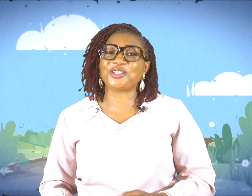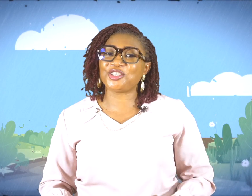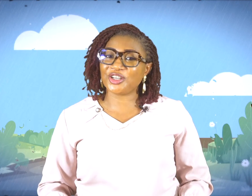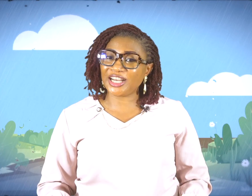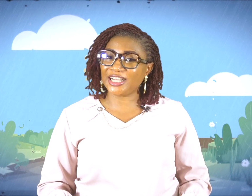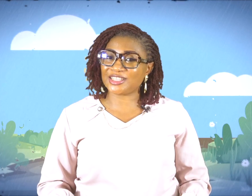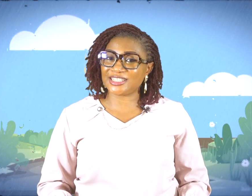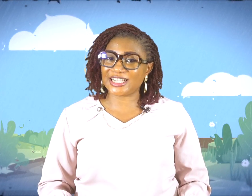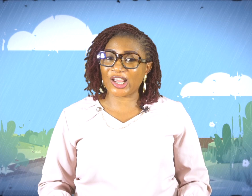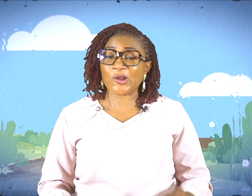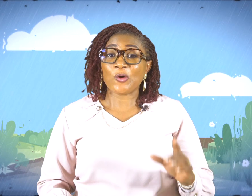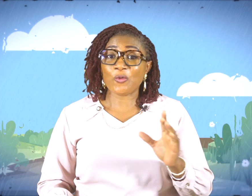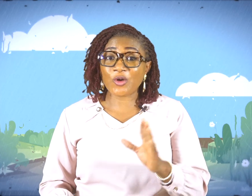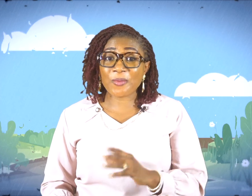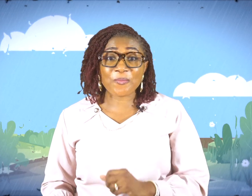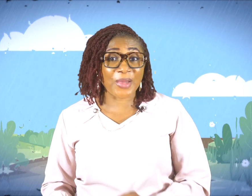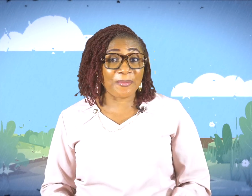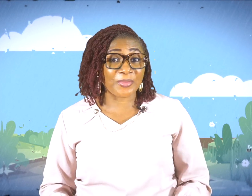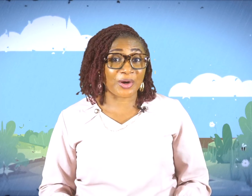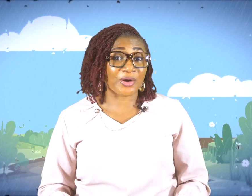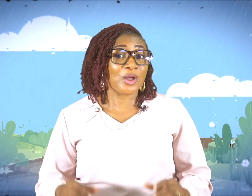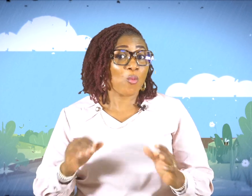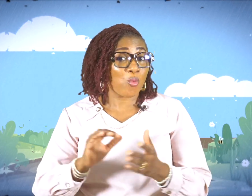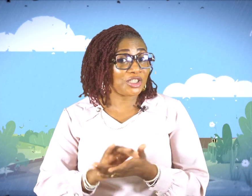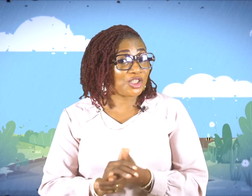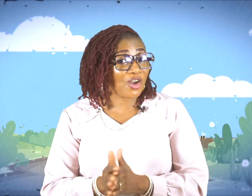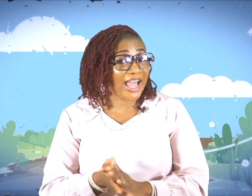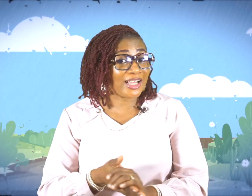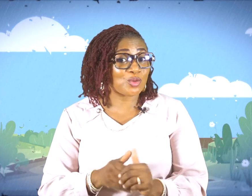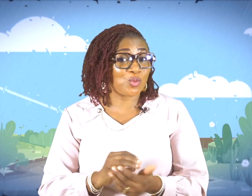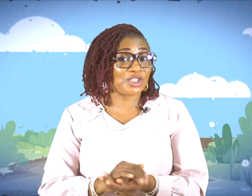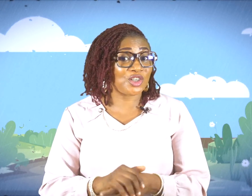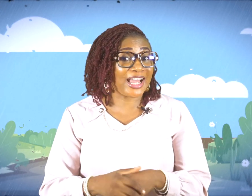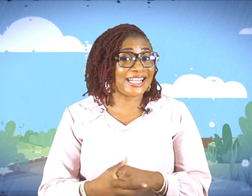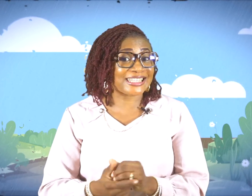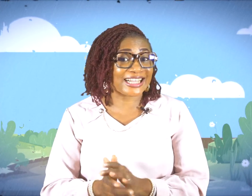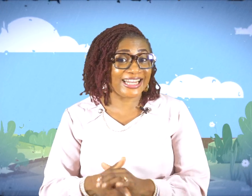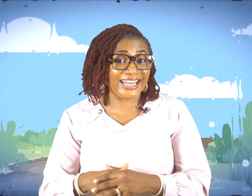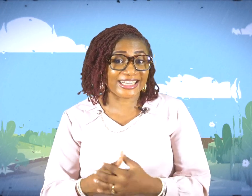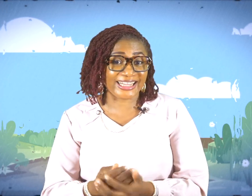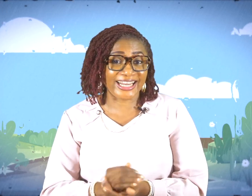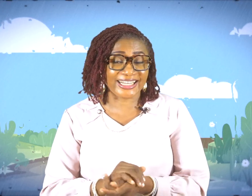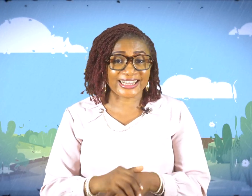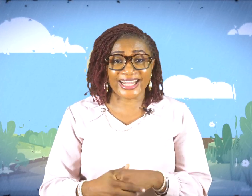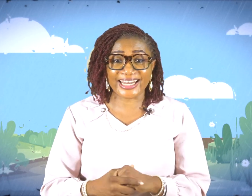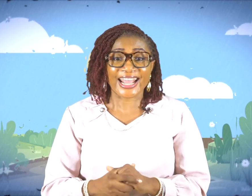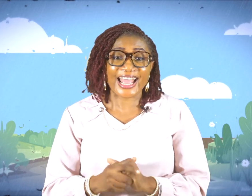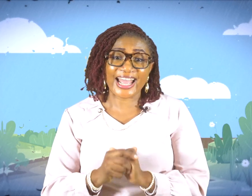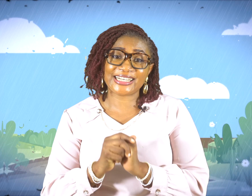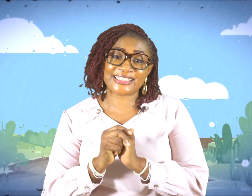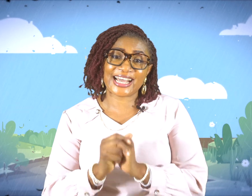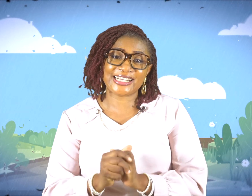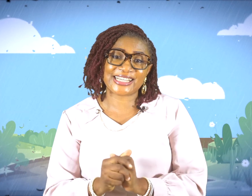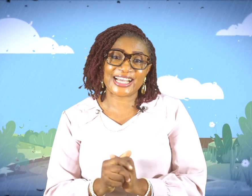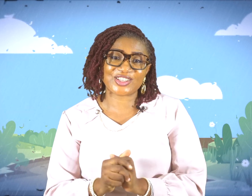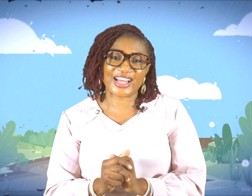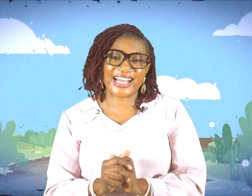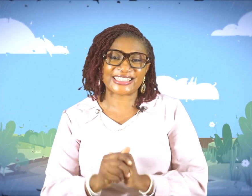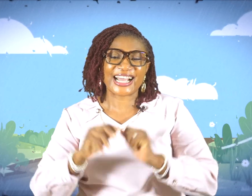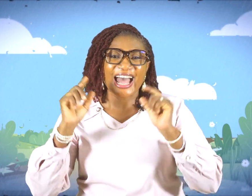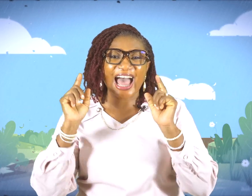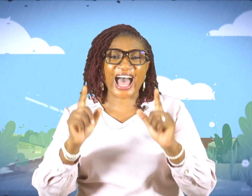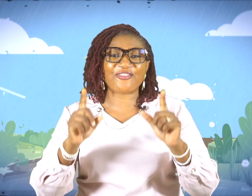Thank you for tuning in today. Remember, wash your hands, clean, clean, clean, and